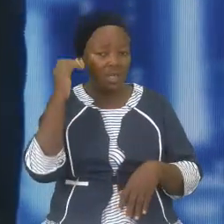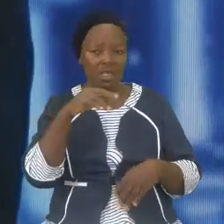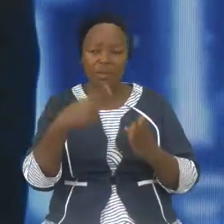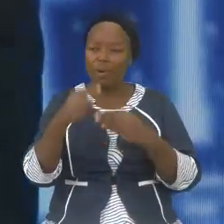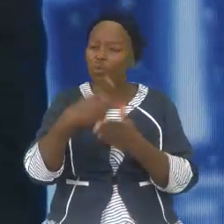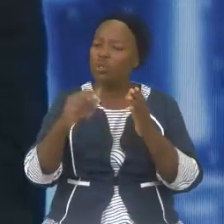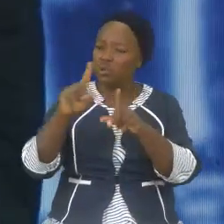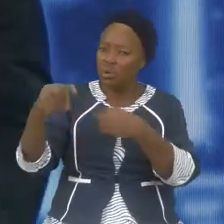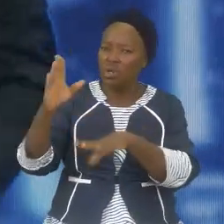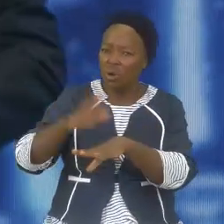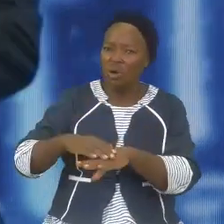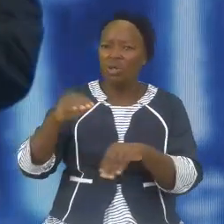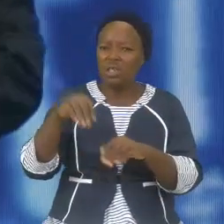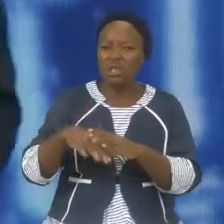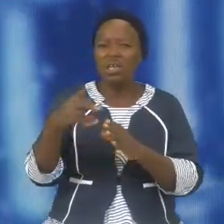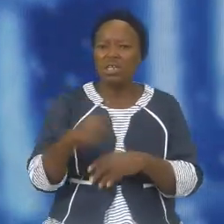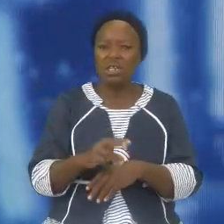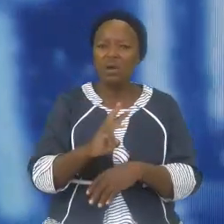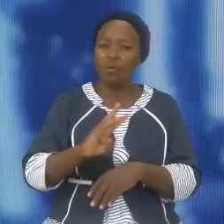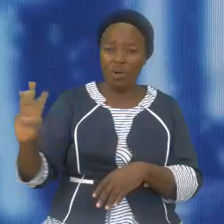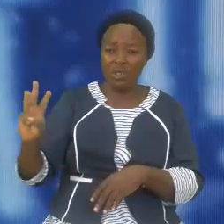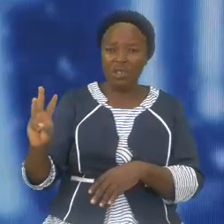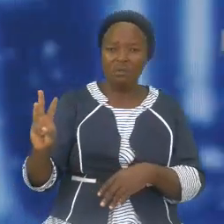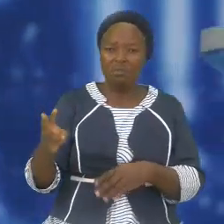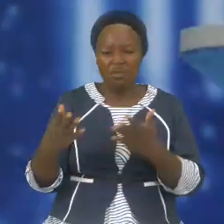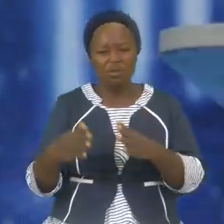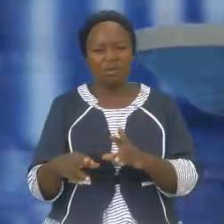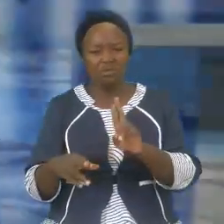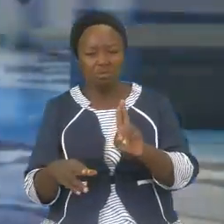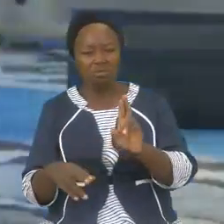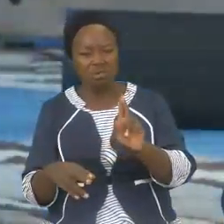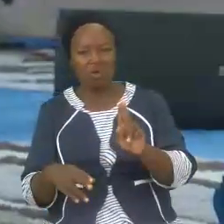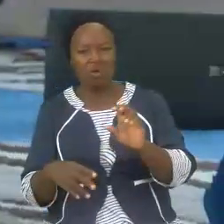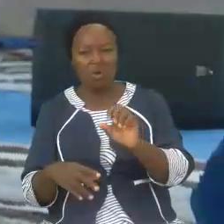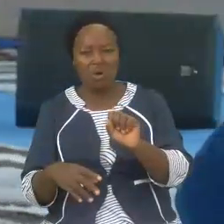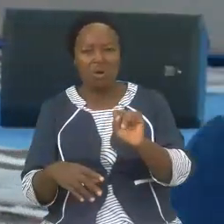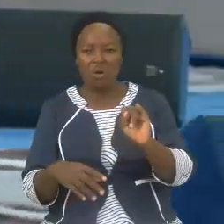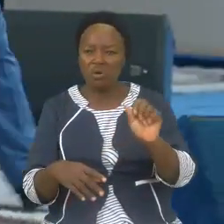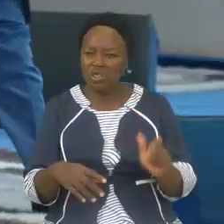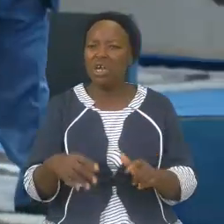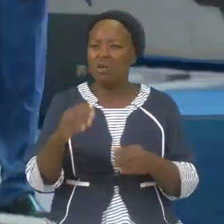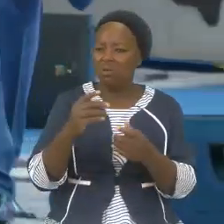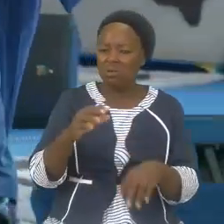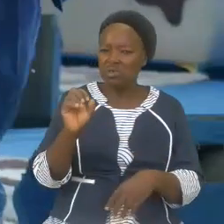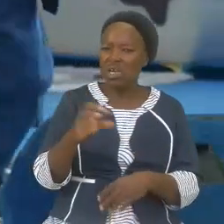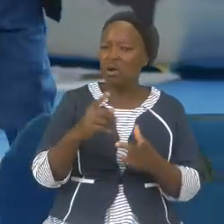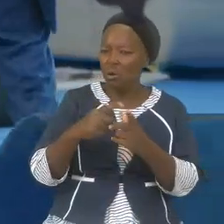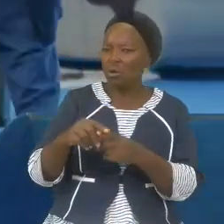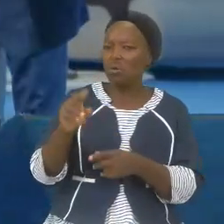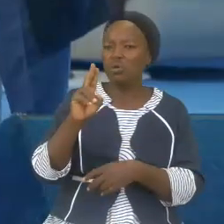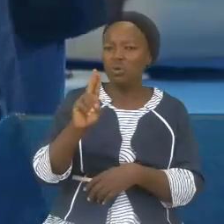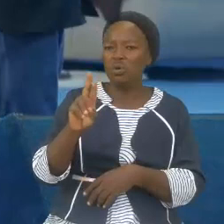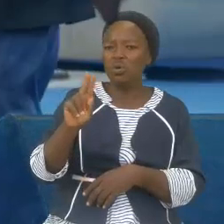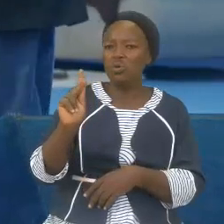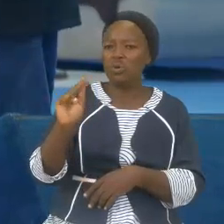going on in the West, whether it's Russia or it is Ukraine, or whether it is, you know, all these